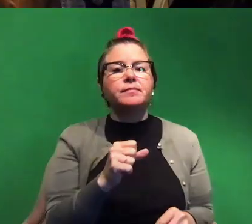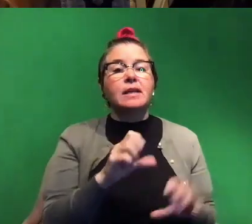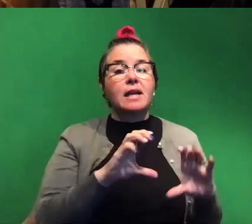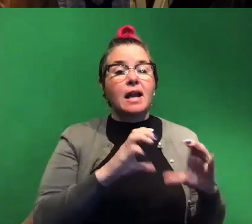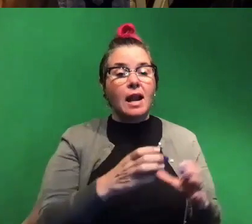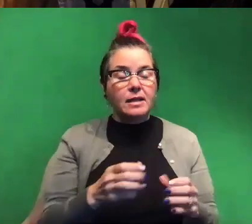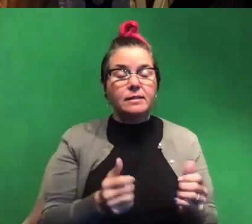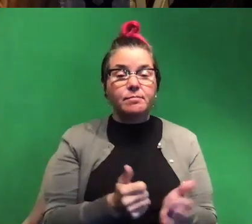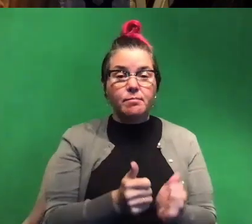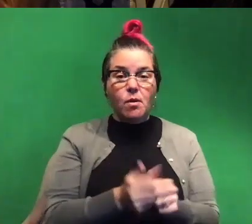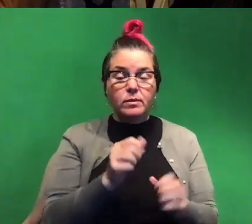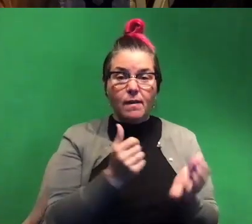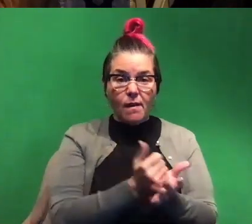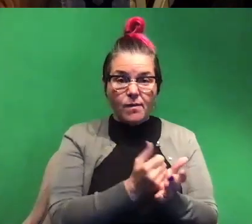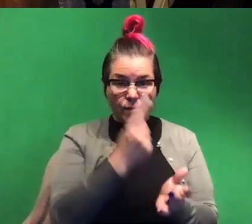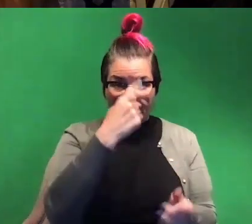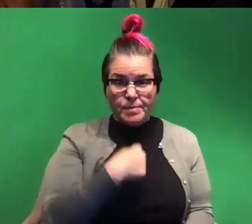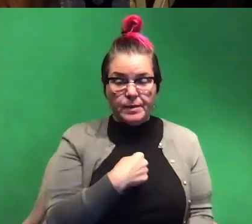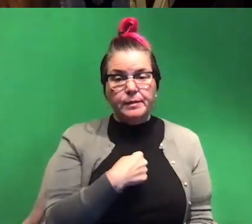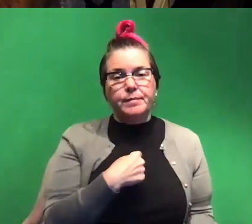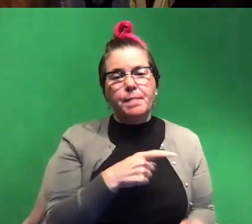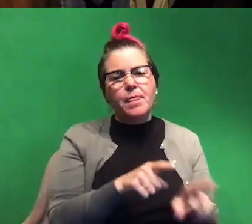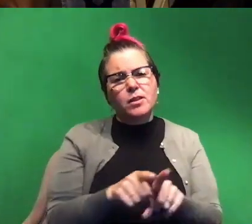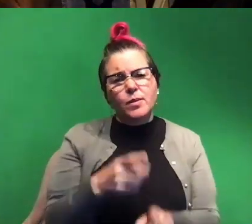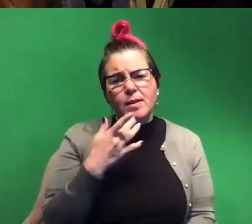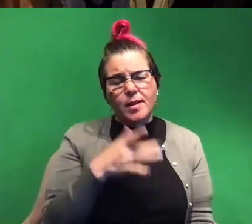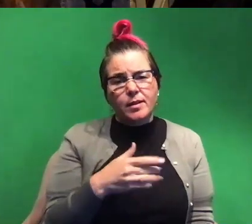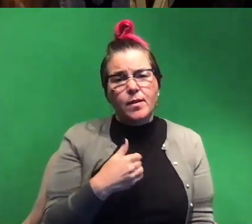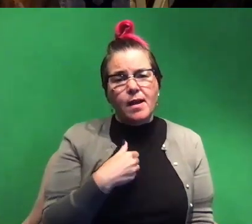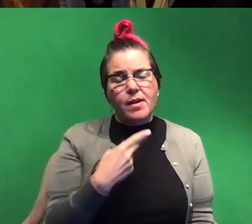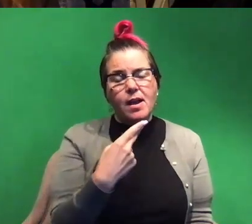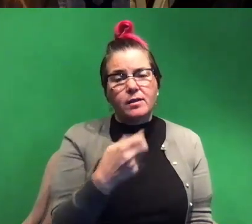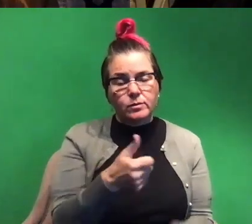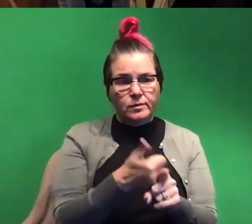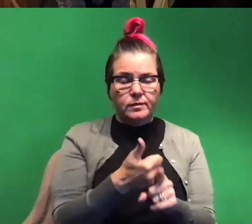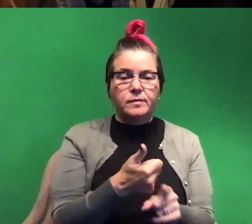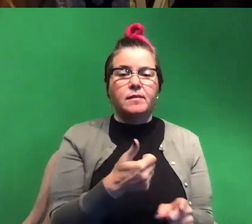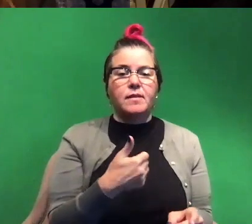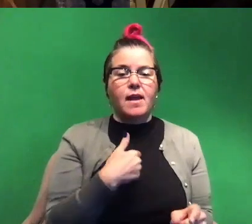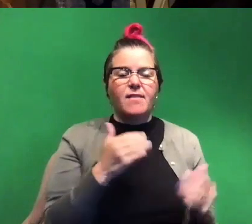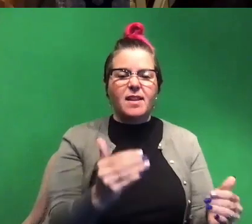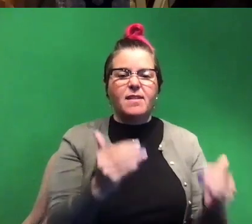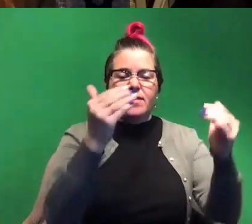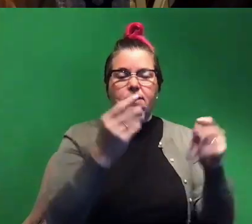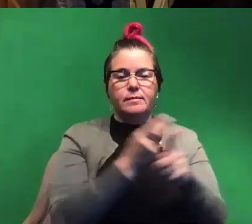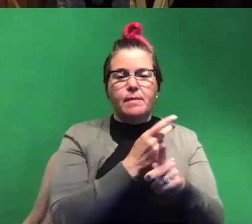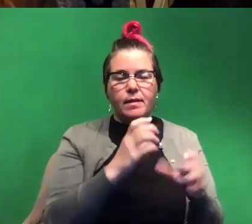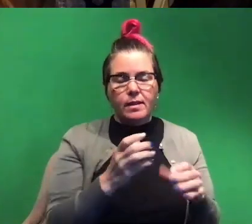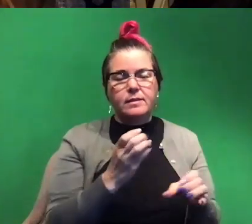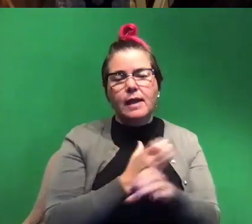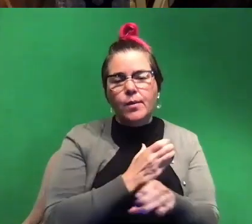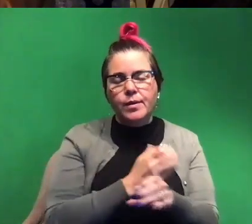most helpful for me, and this is also, I was very lucky to have a high school that had advanced math classes and calculus